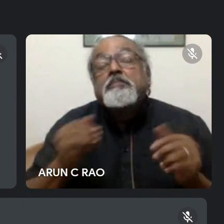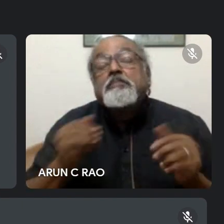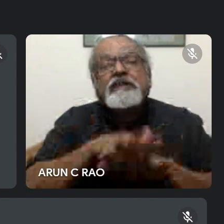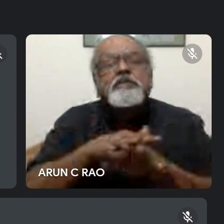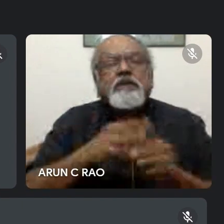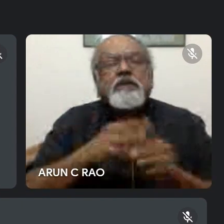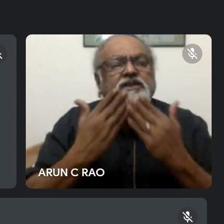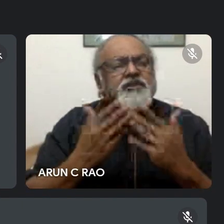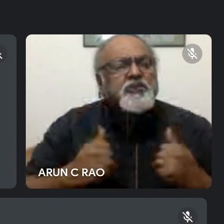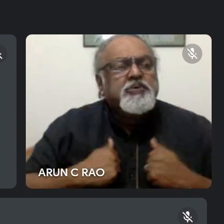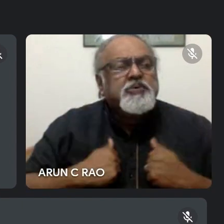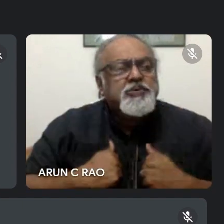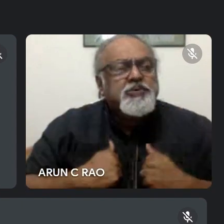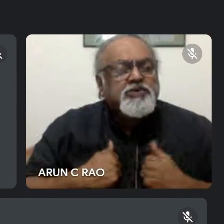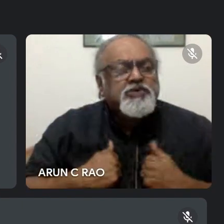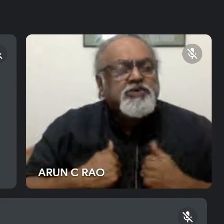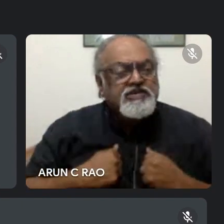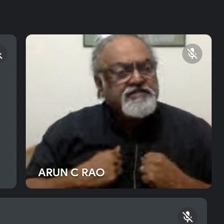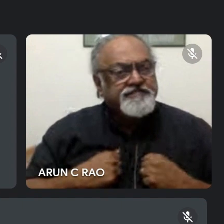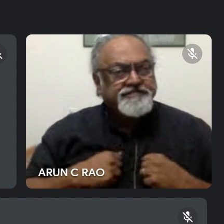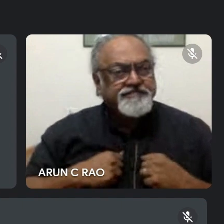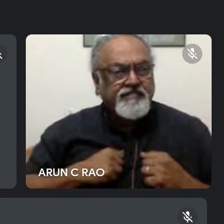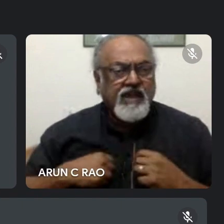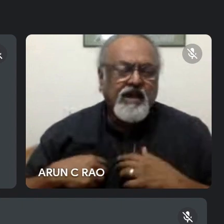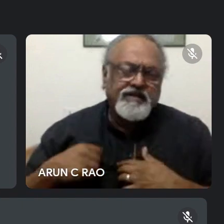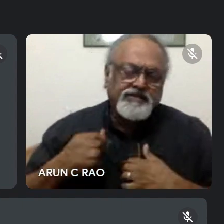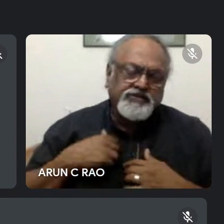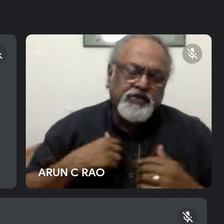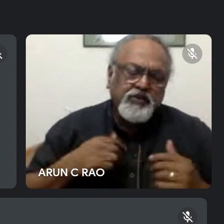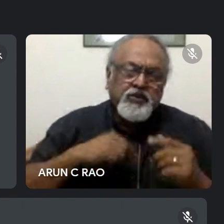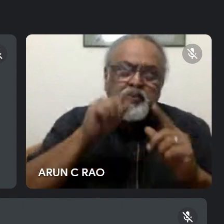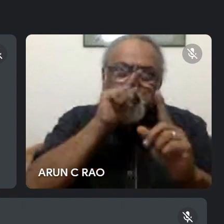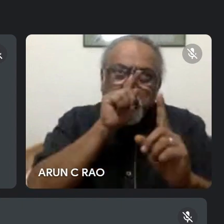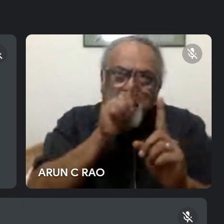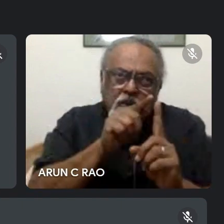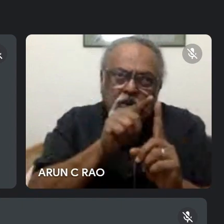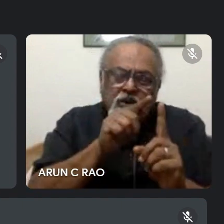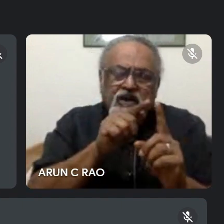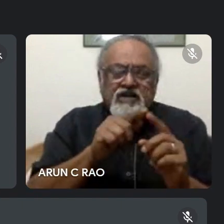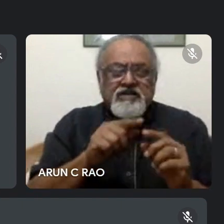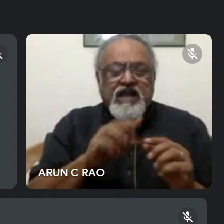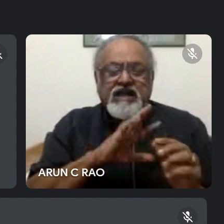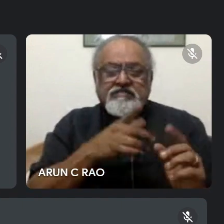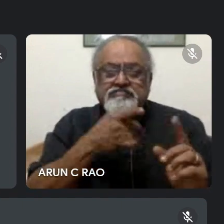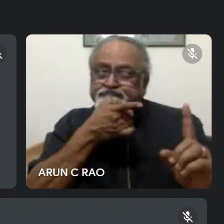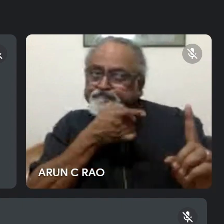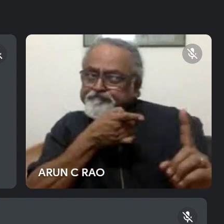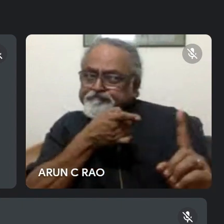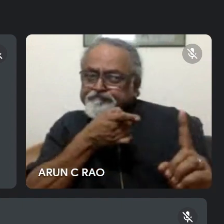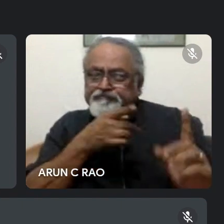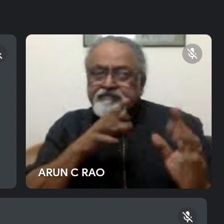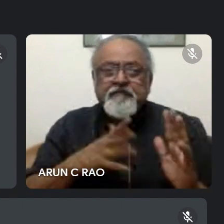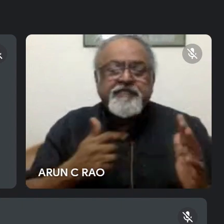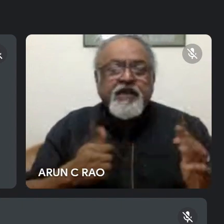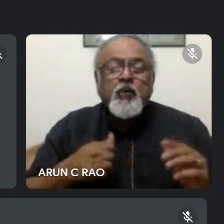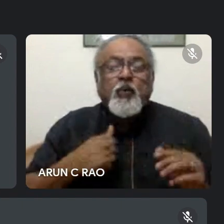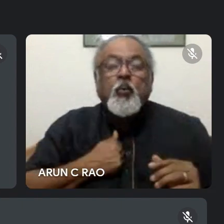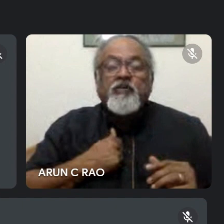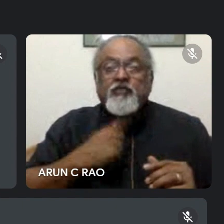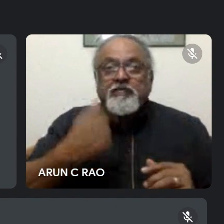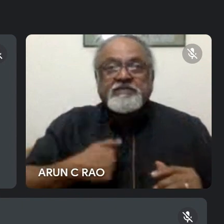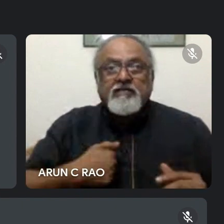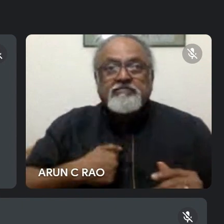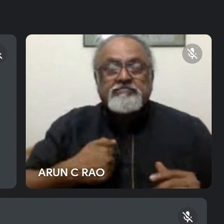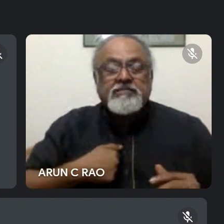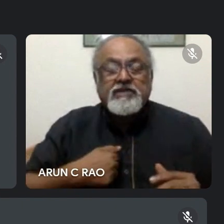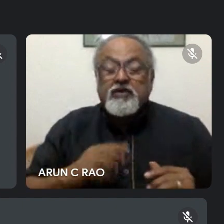or the kind of goals or the aims that I set for myself was never to